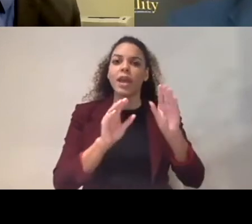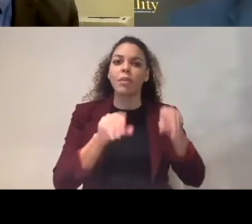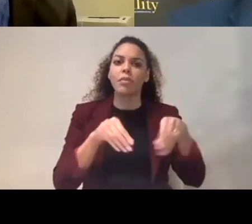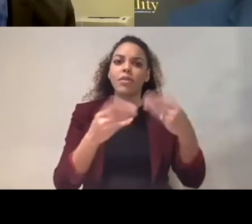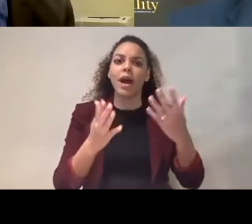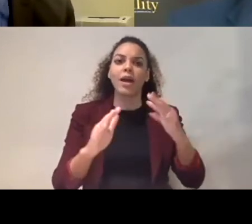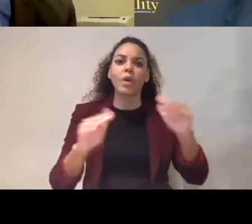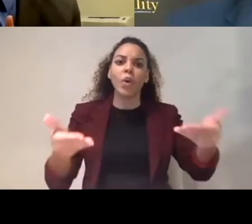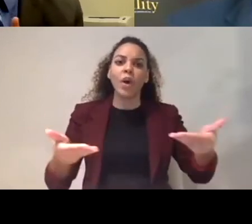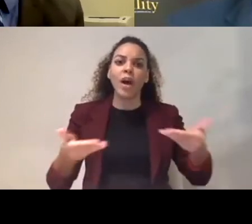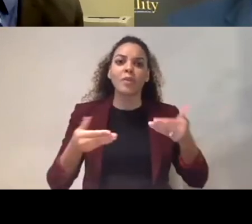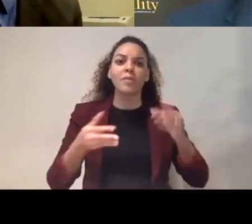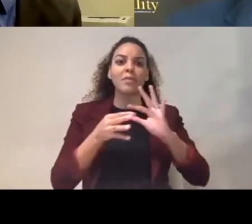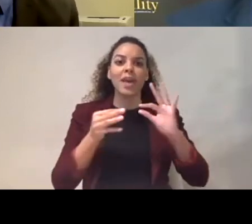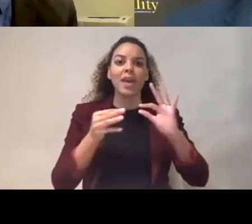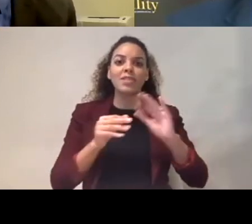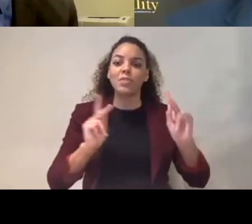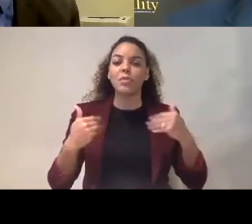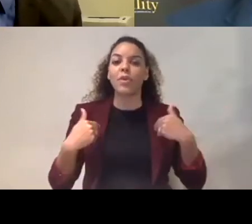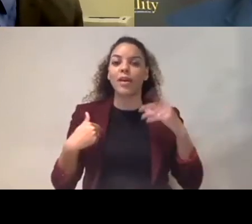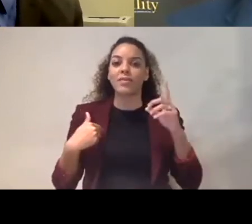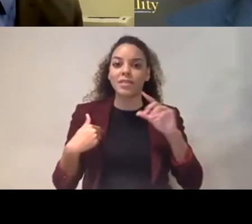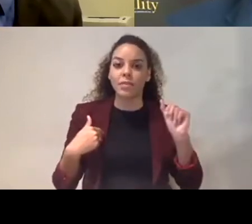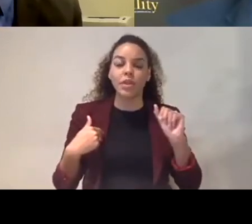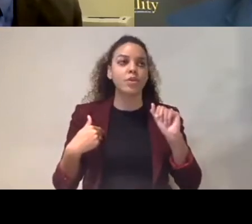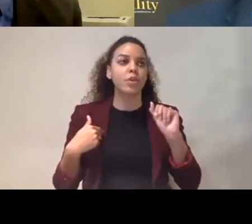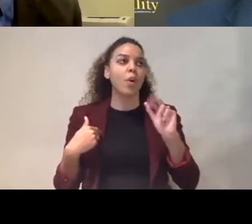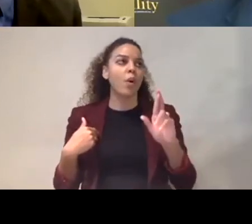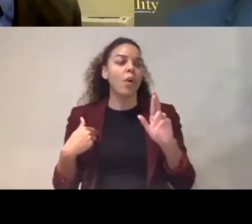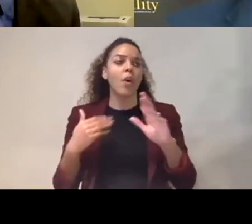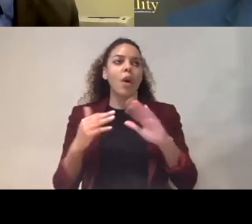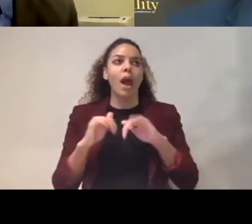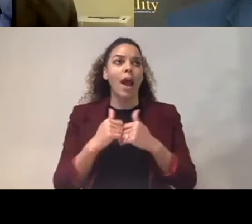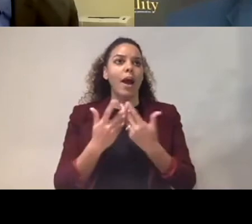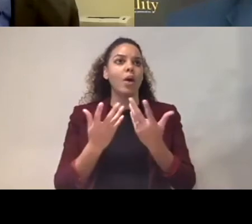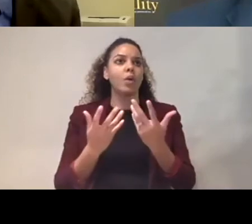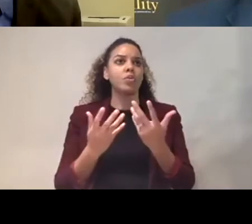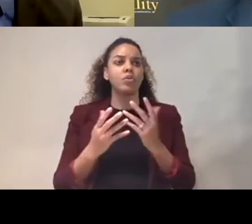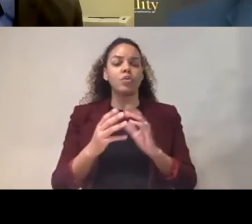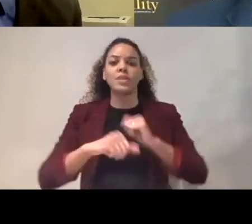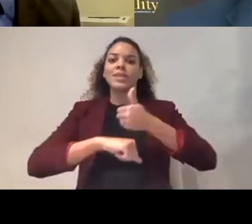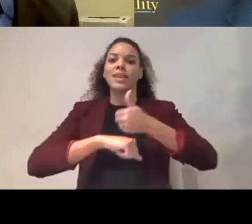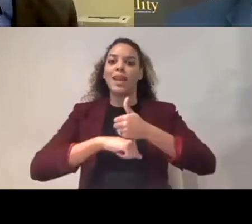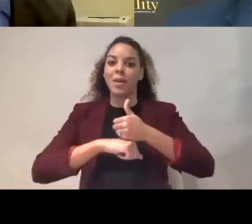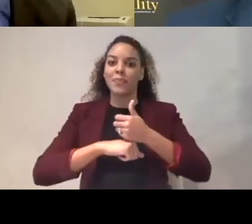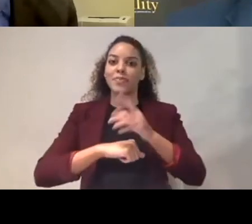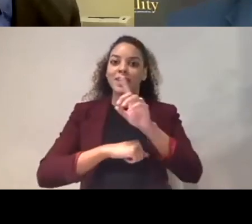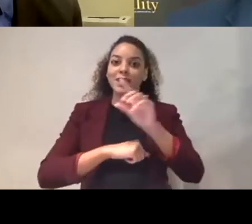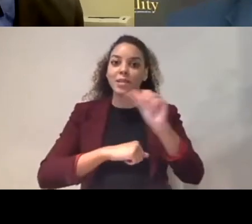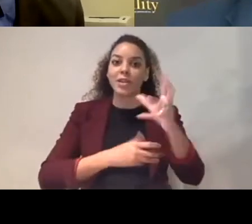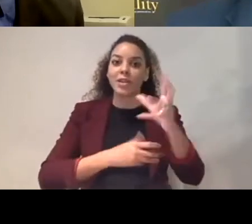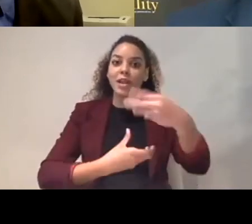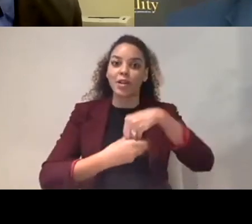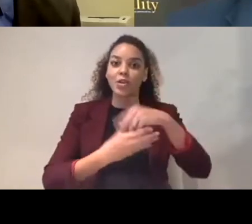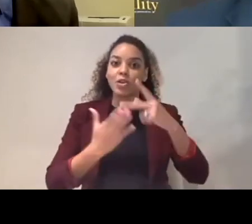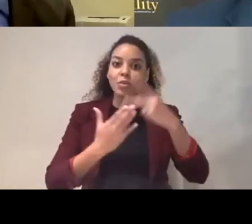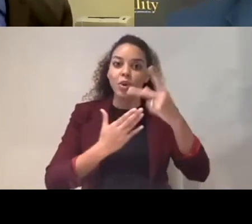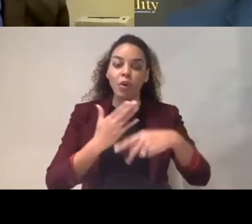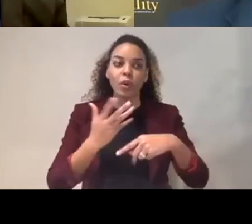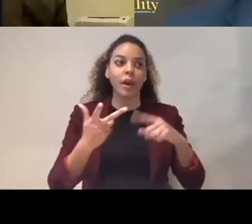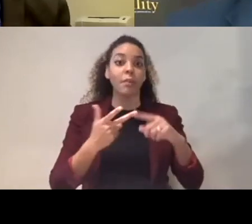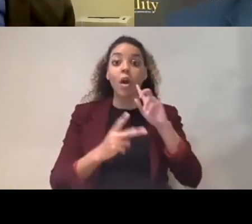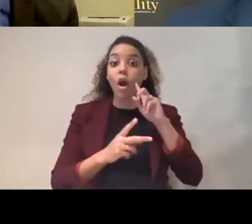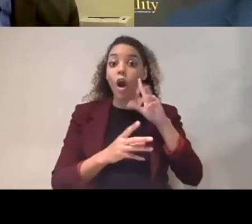with disabilities, suggestions on how to construct disability inclusion programs, disability hiring programs, autism at work